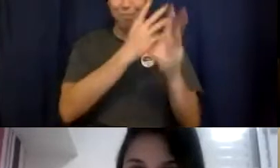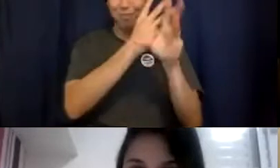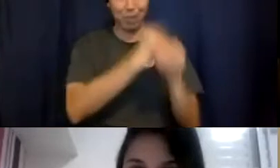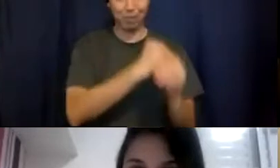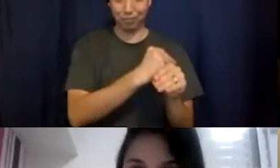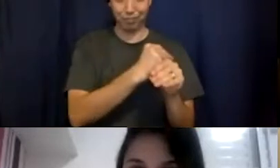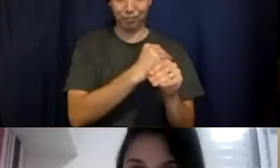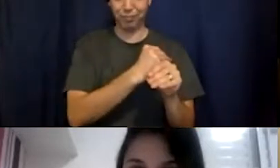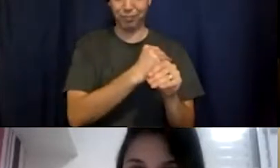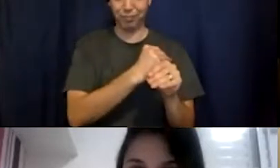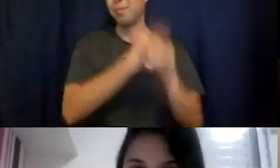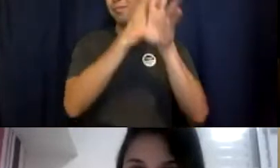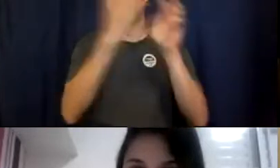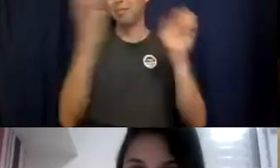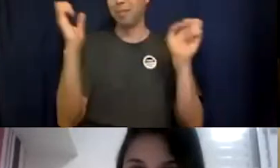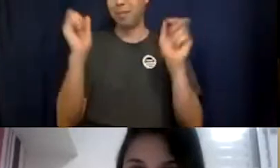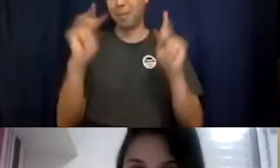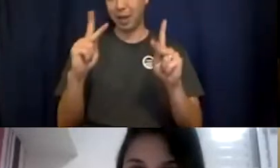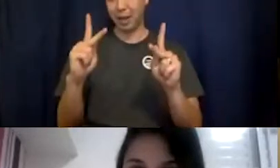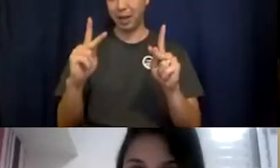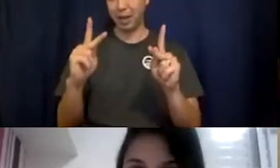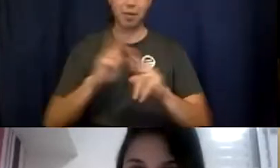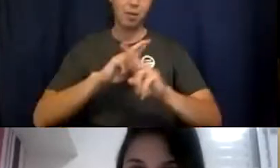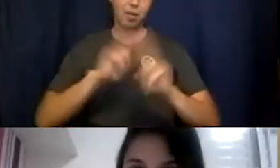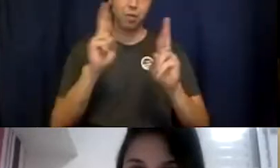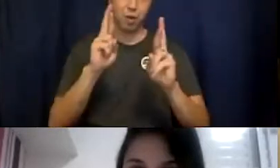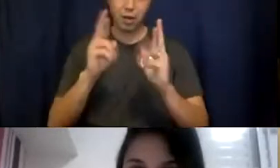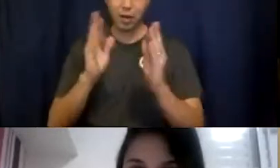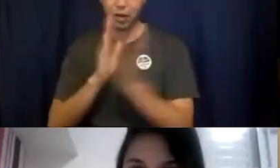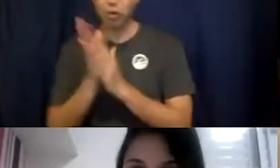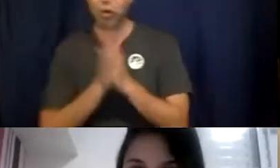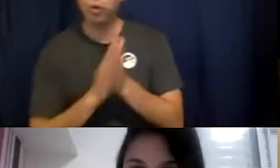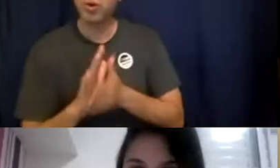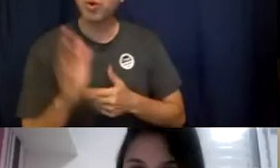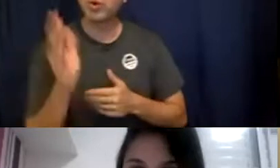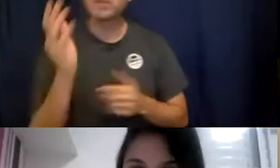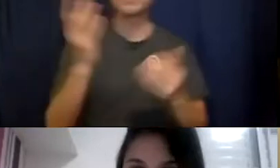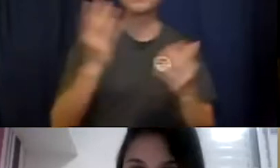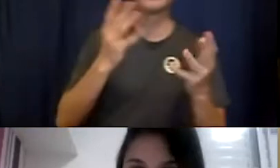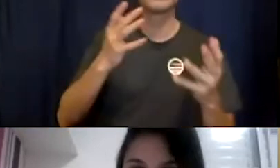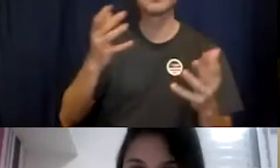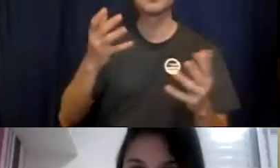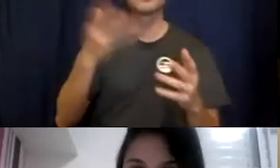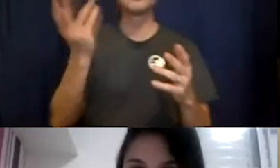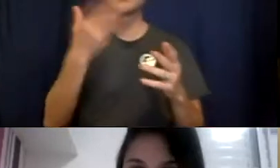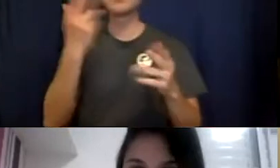Learning Center for the Deaf here in Framingham. So no way. Yep. Yeah,